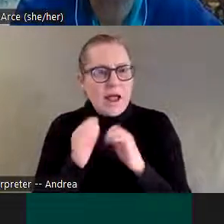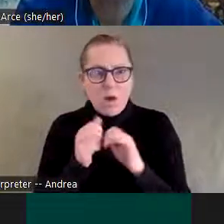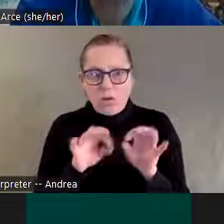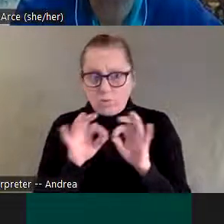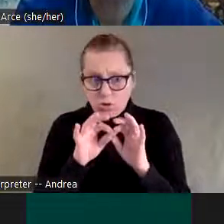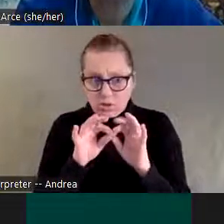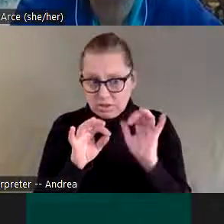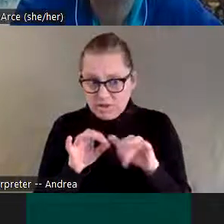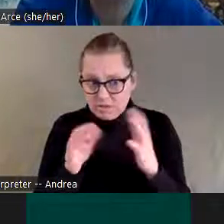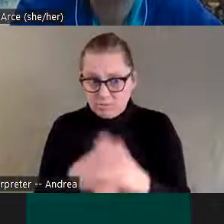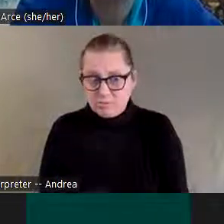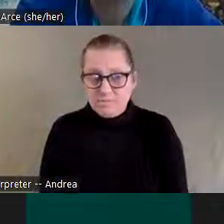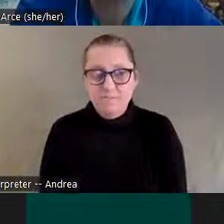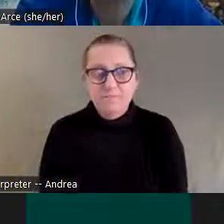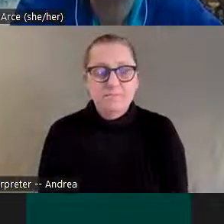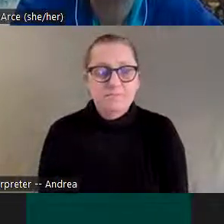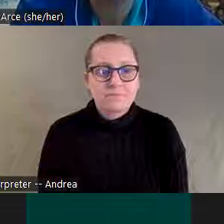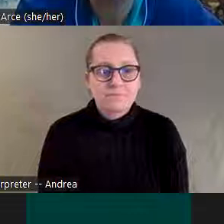it?